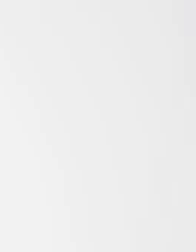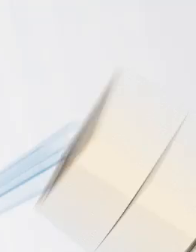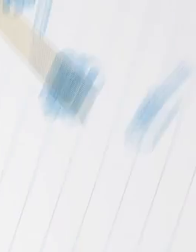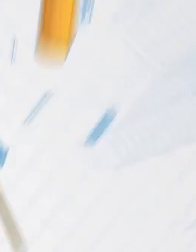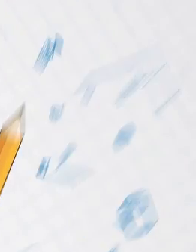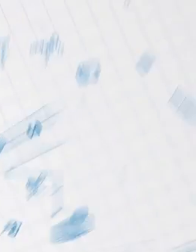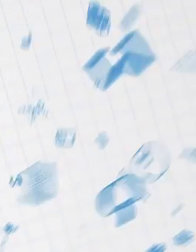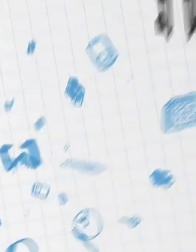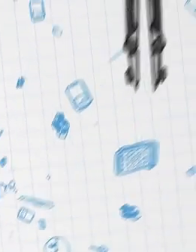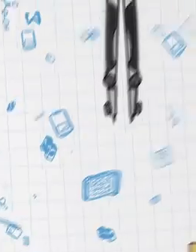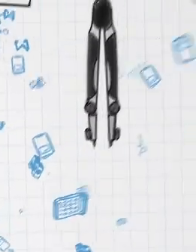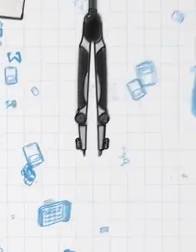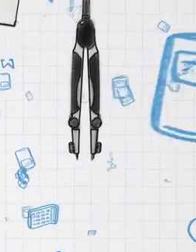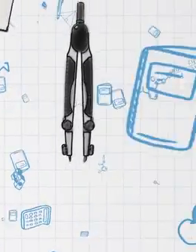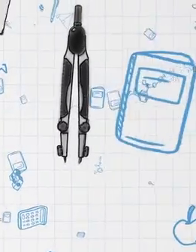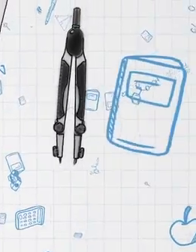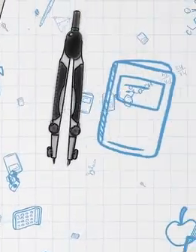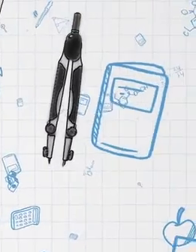Zoshi.